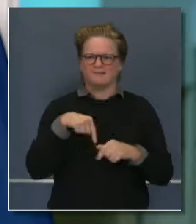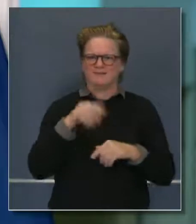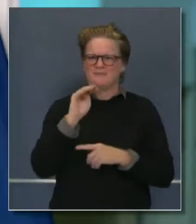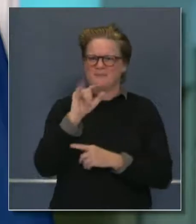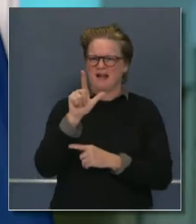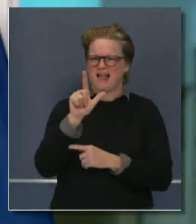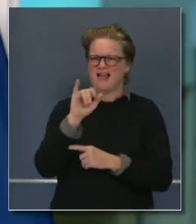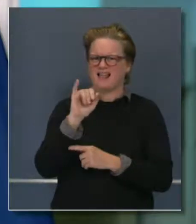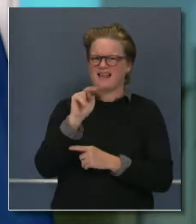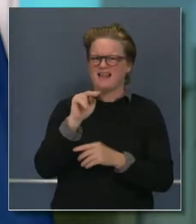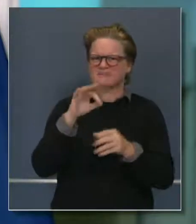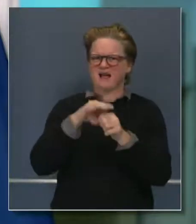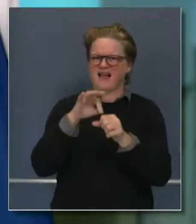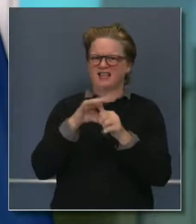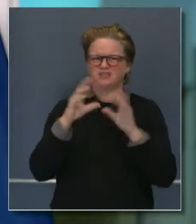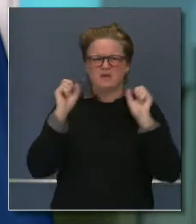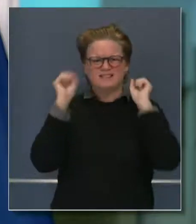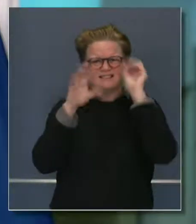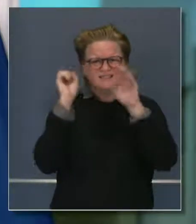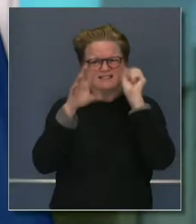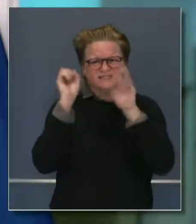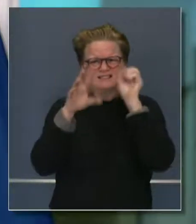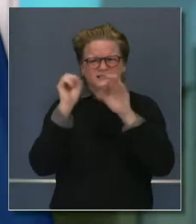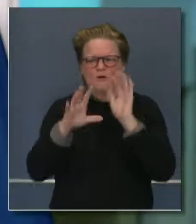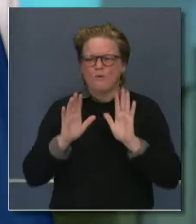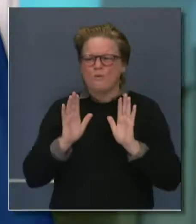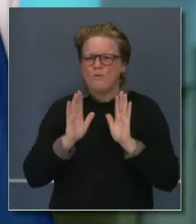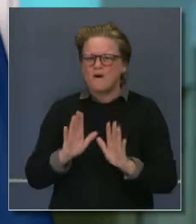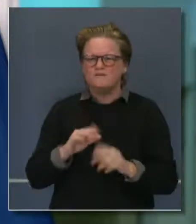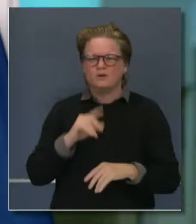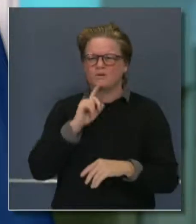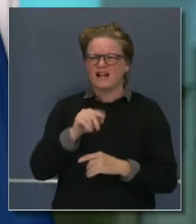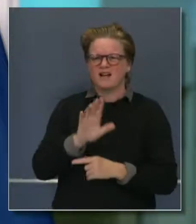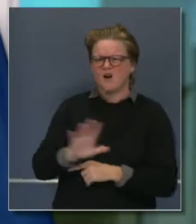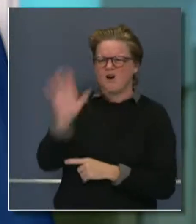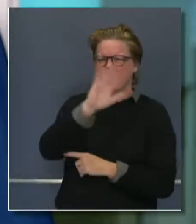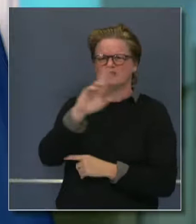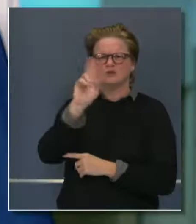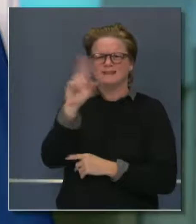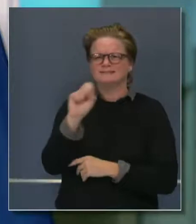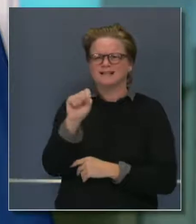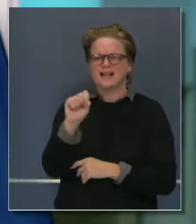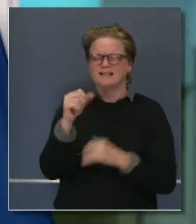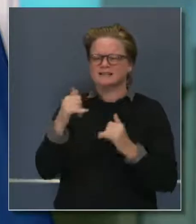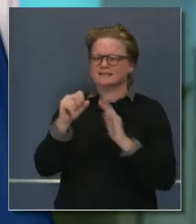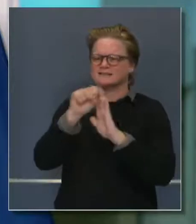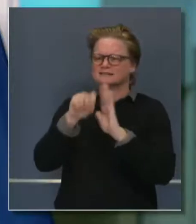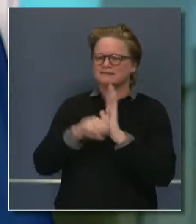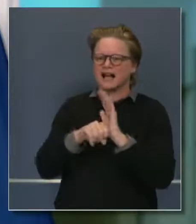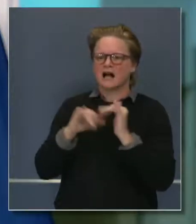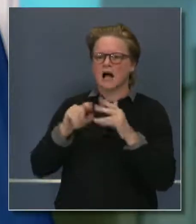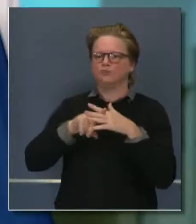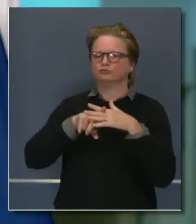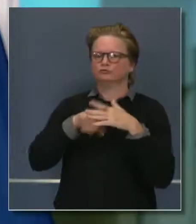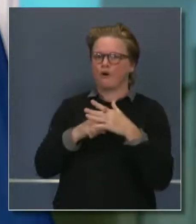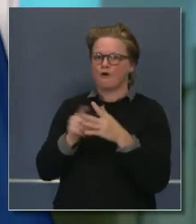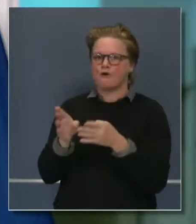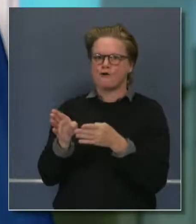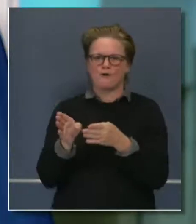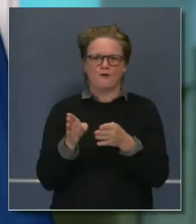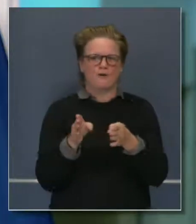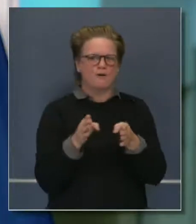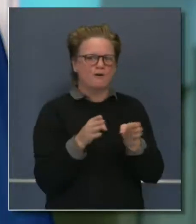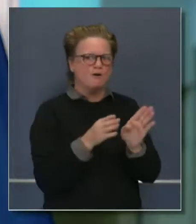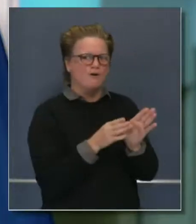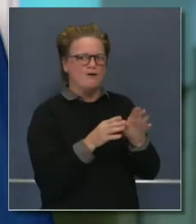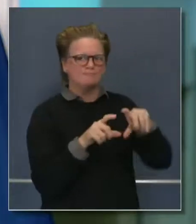here. You're seeing it all across the country this election, pre-2020, where more and more people are voting by mail,